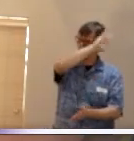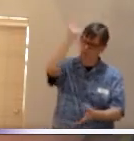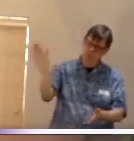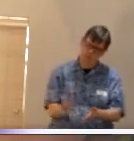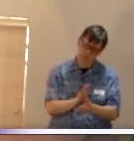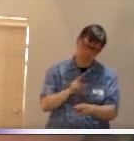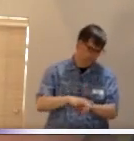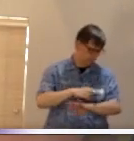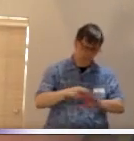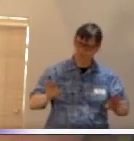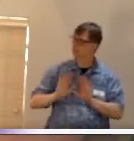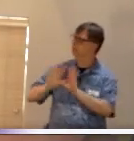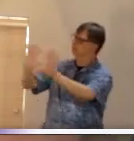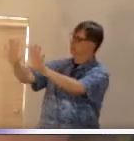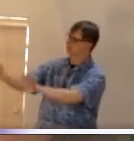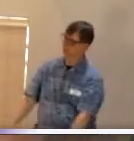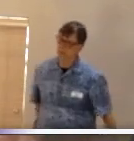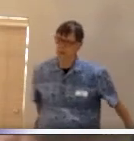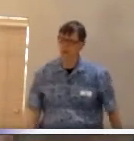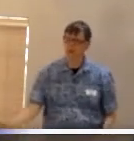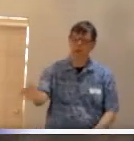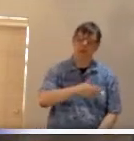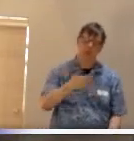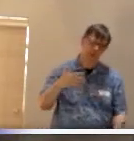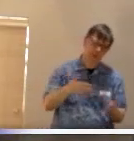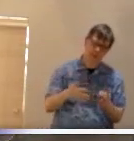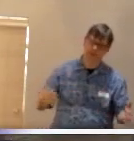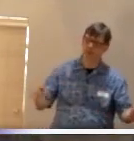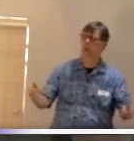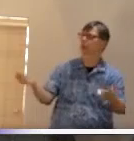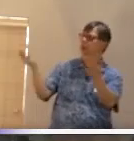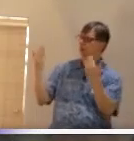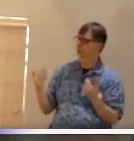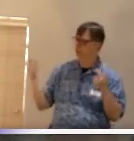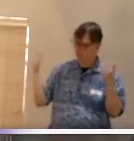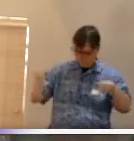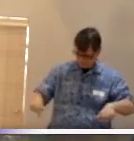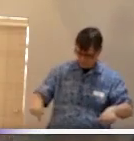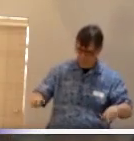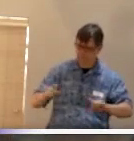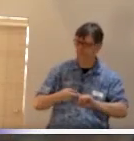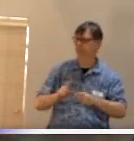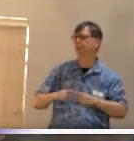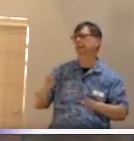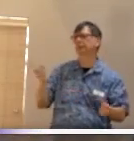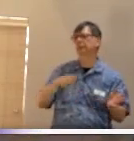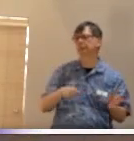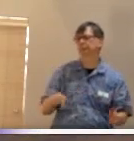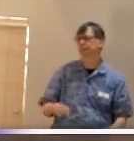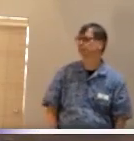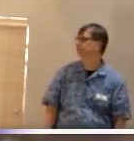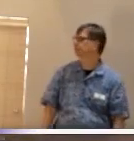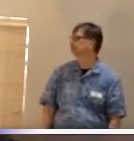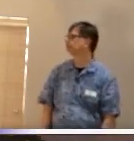never left. That we start, when we come to a place like this, we start to bring up those traumas and dramas to